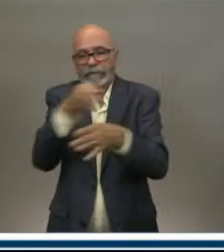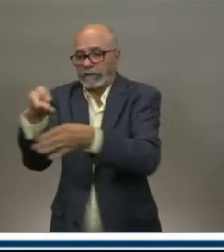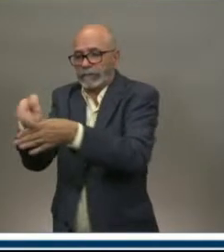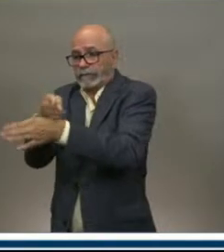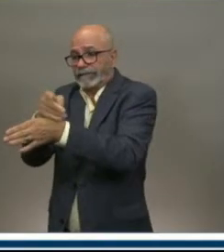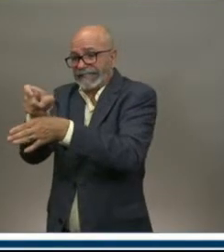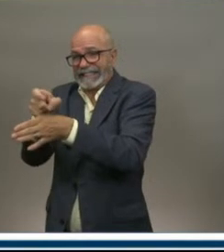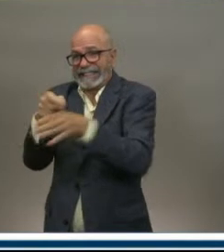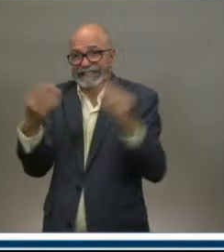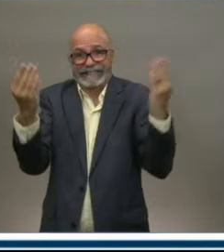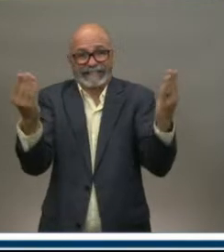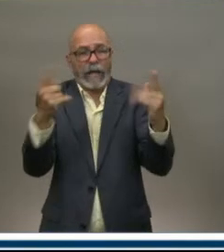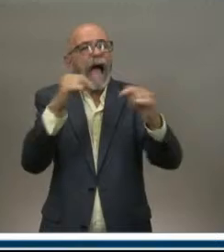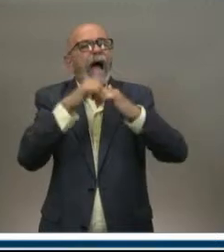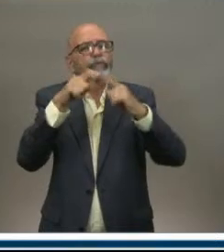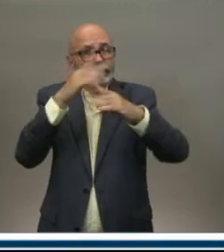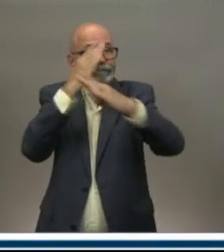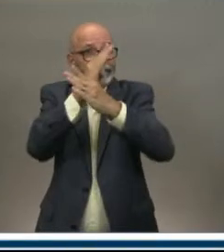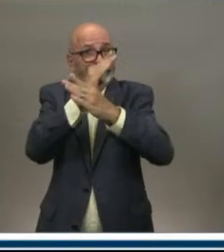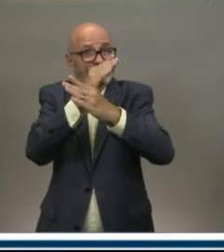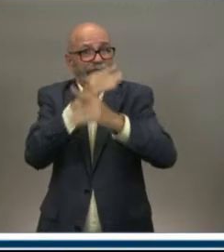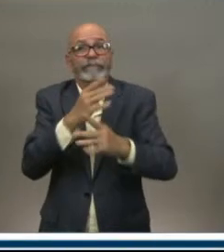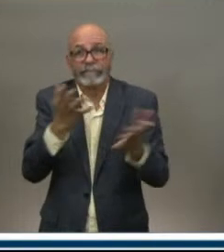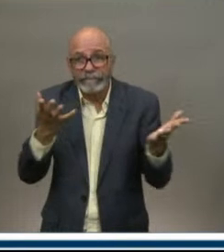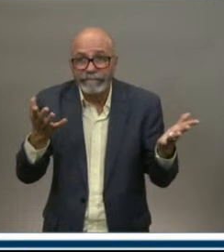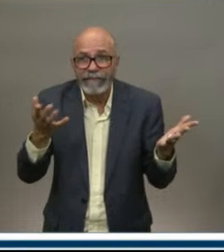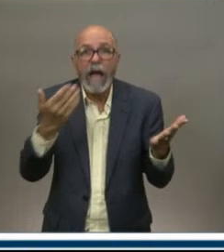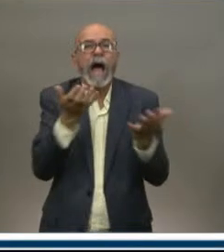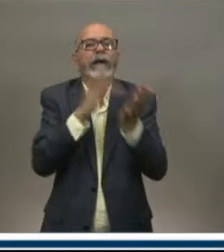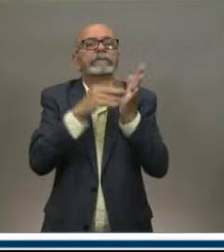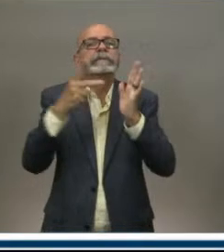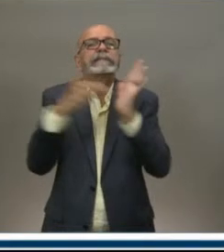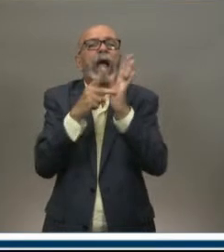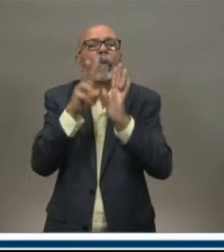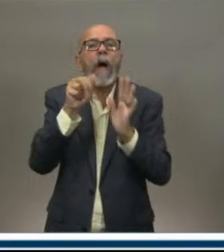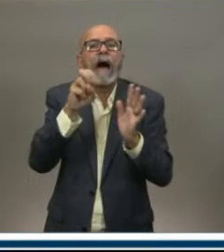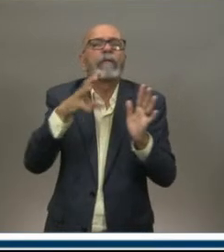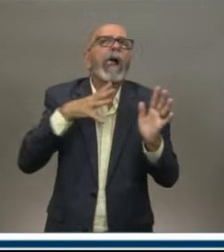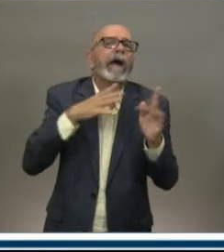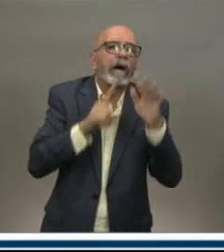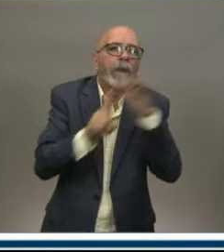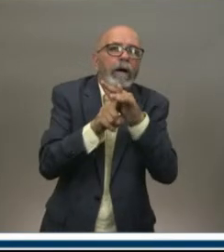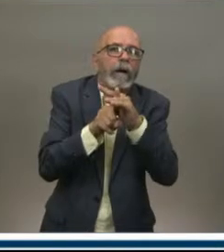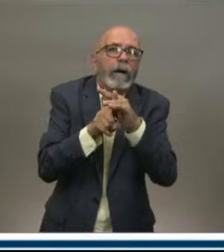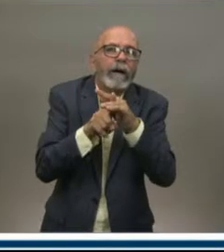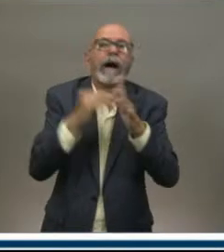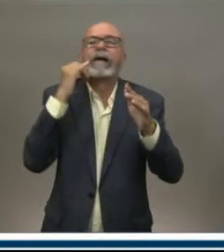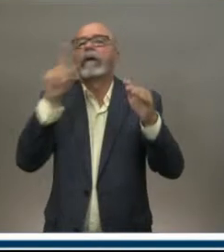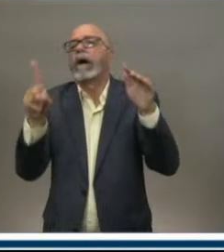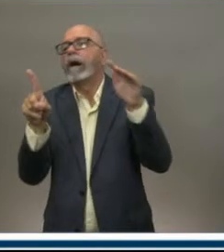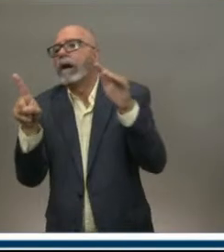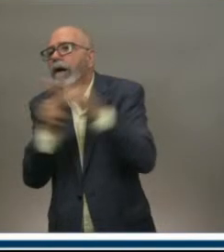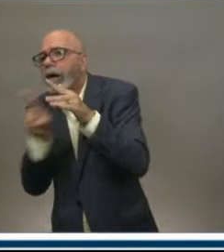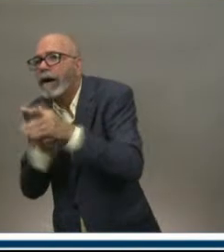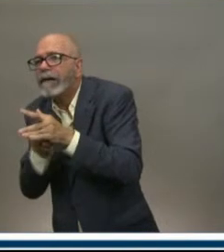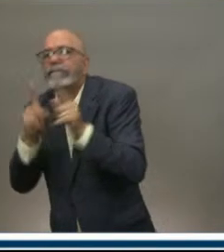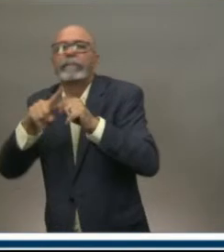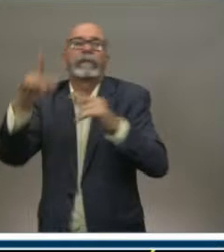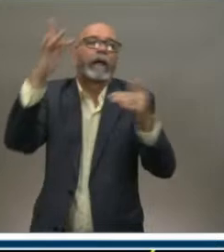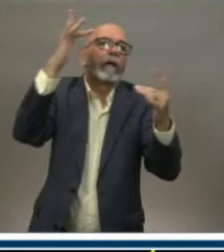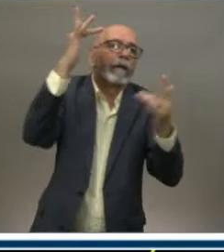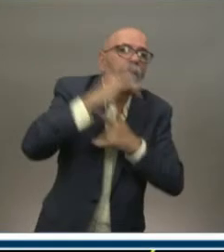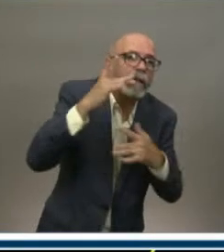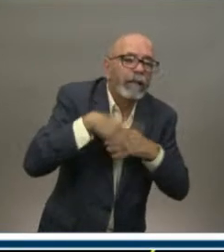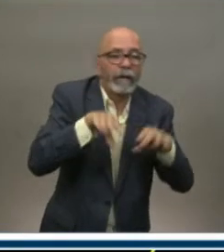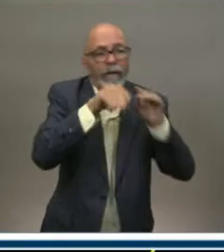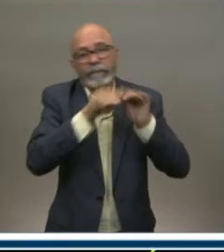prevent a second round of fatalities associated with this infectious disease, and